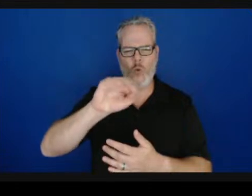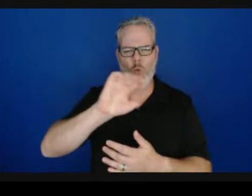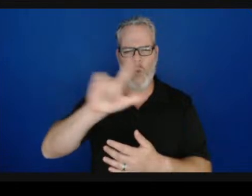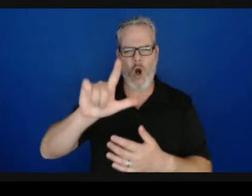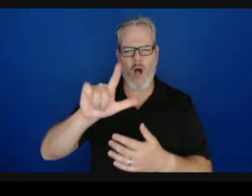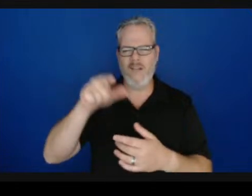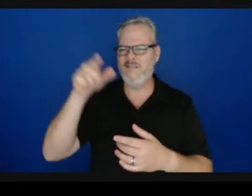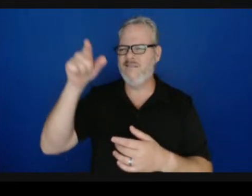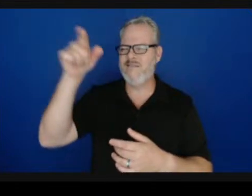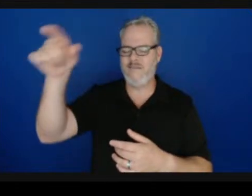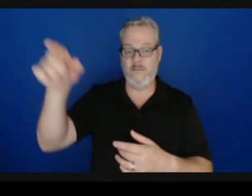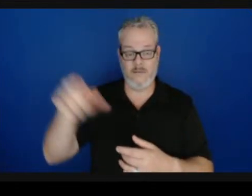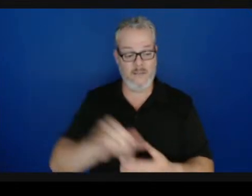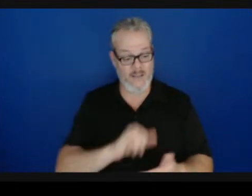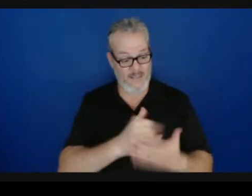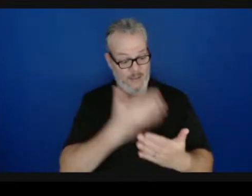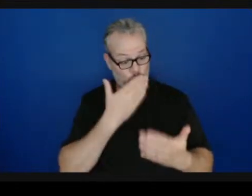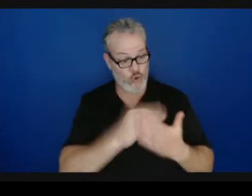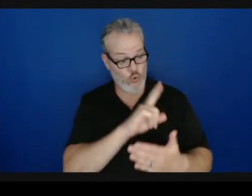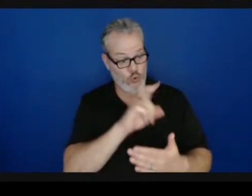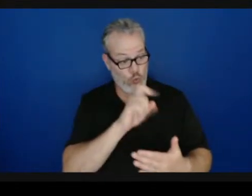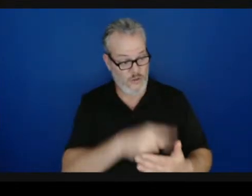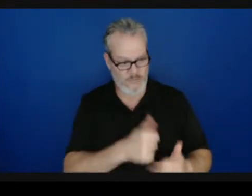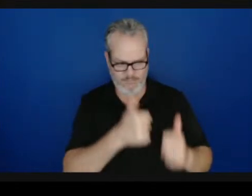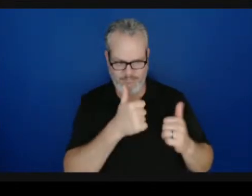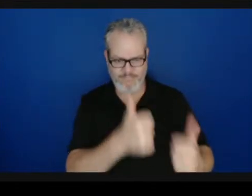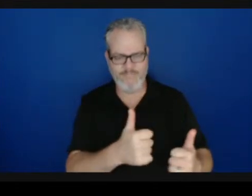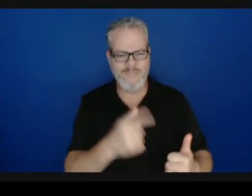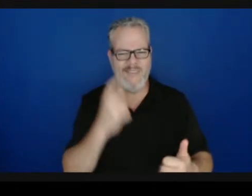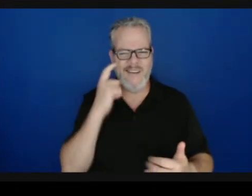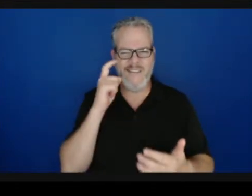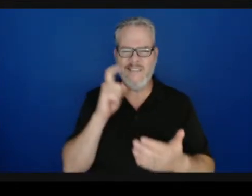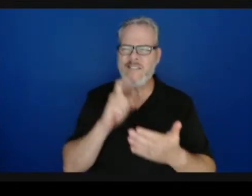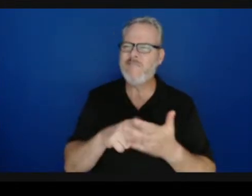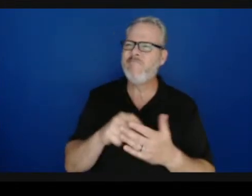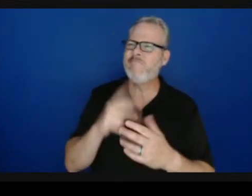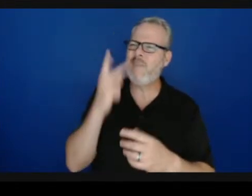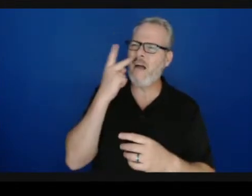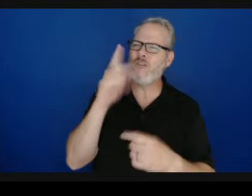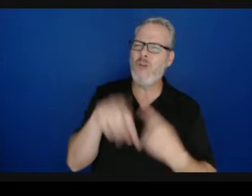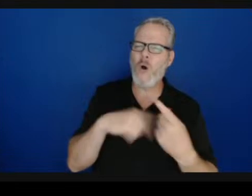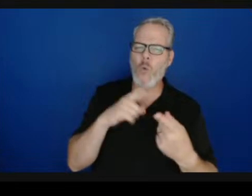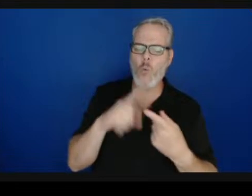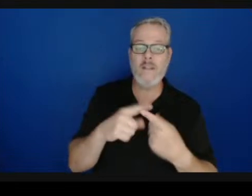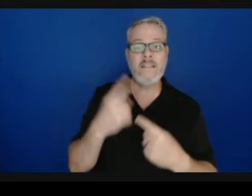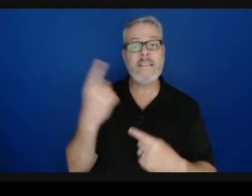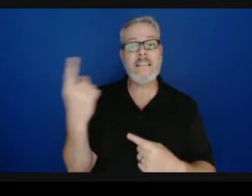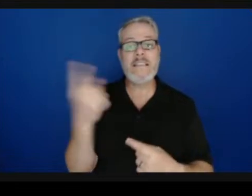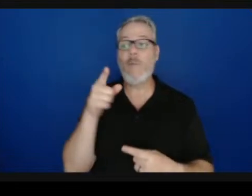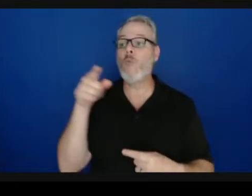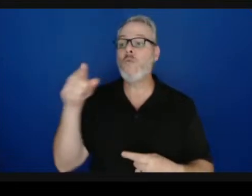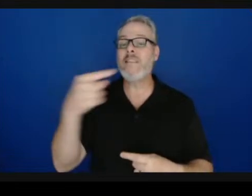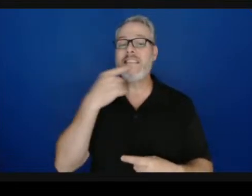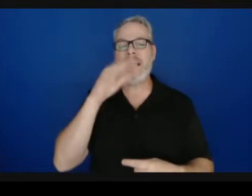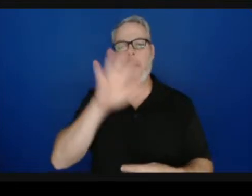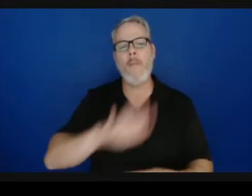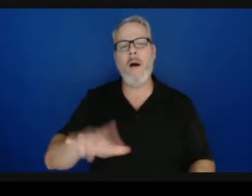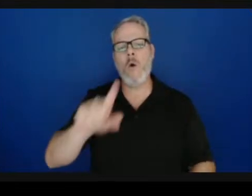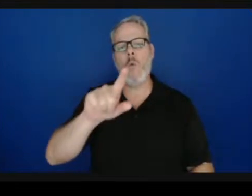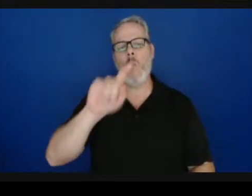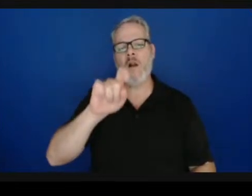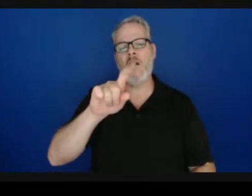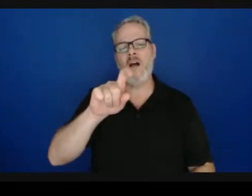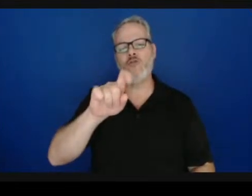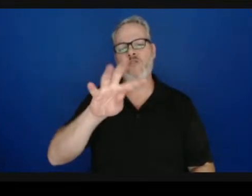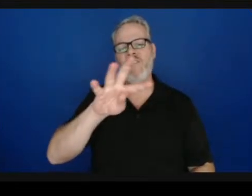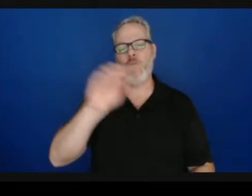Of Nāpau, that's a good question. I saw that written somewhere, but I forget now. Somebody looked and was saying 140. Does that